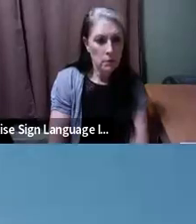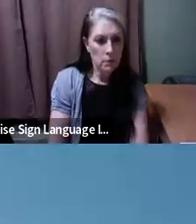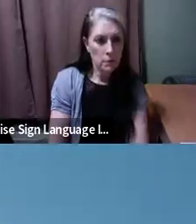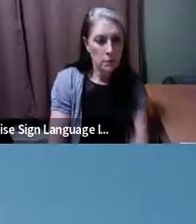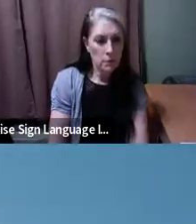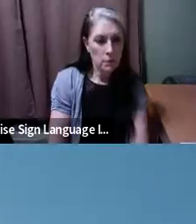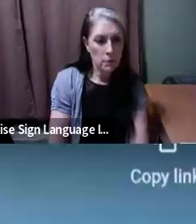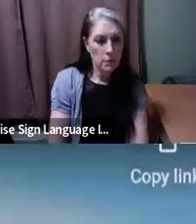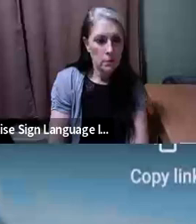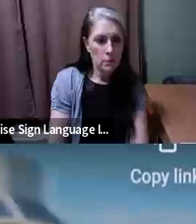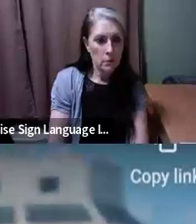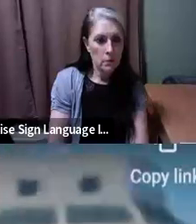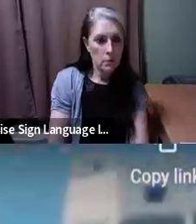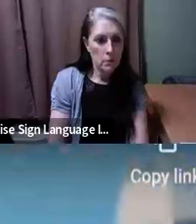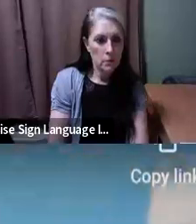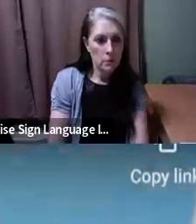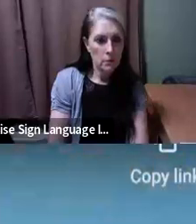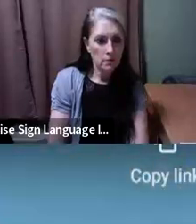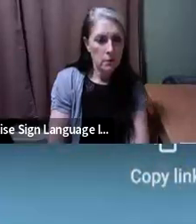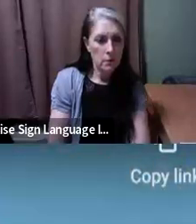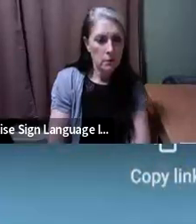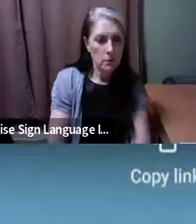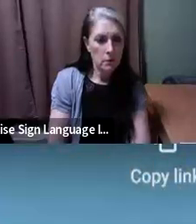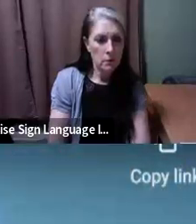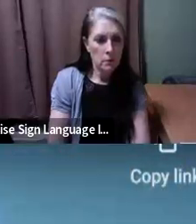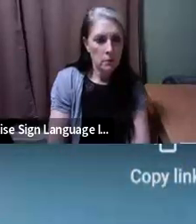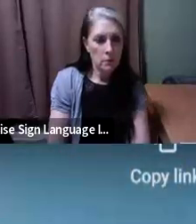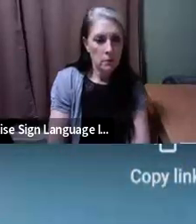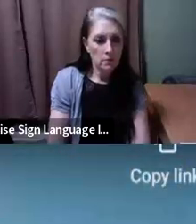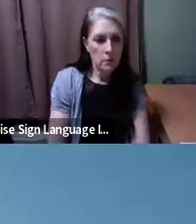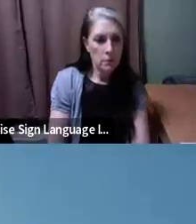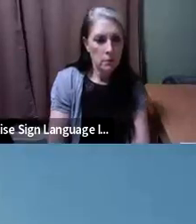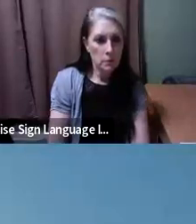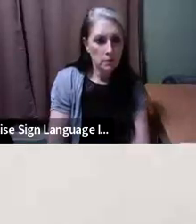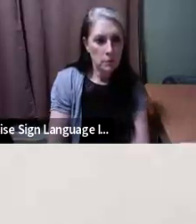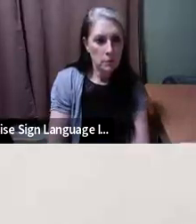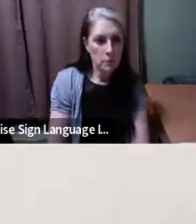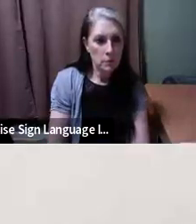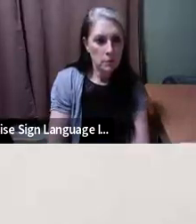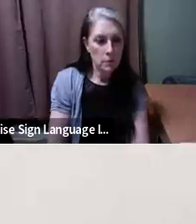twist. They keep their tight formation, triangular formation.